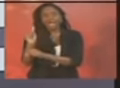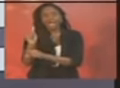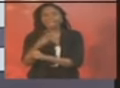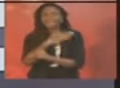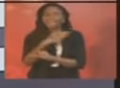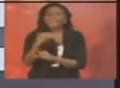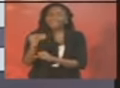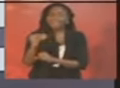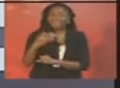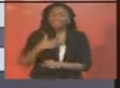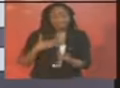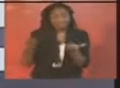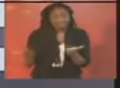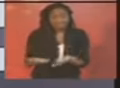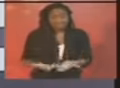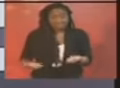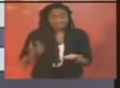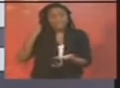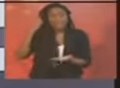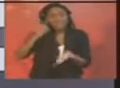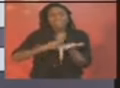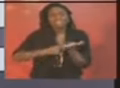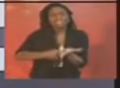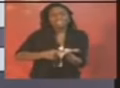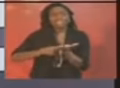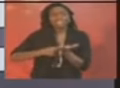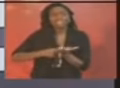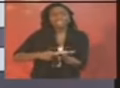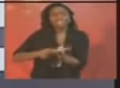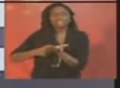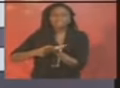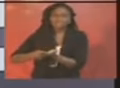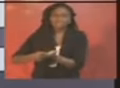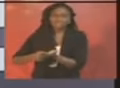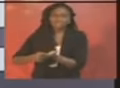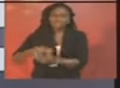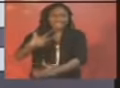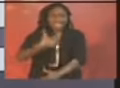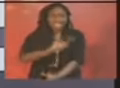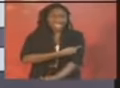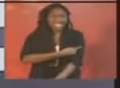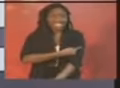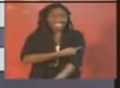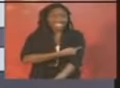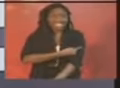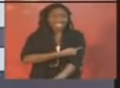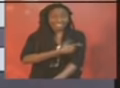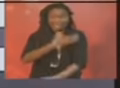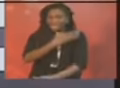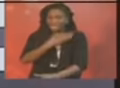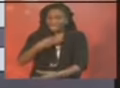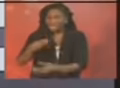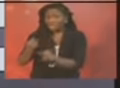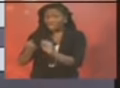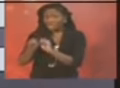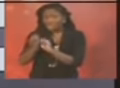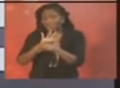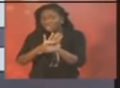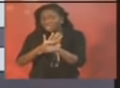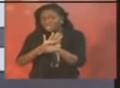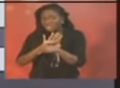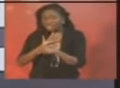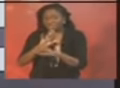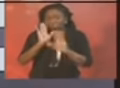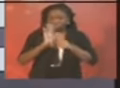gentlemen. I'm here to discuss about the updates with regards to vaccines and COVID-19 updates in children. Can we